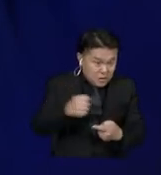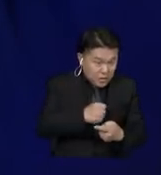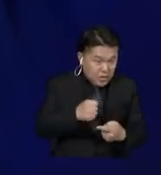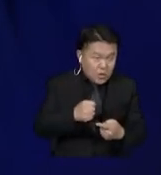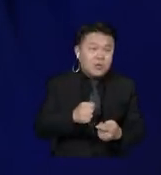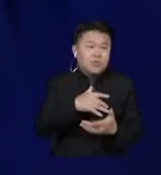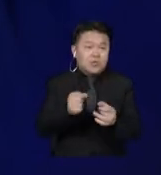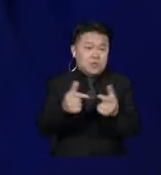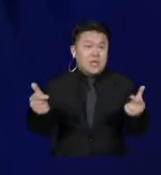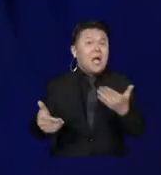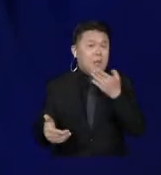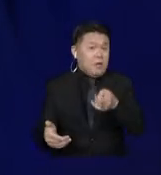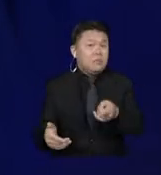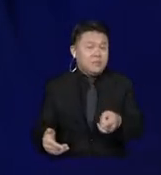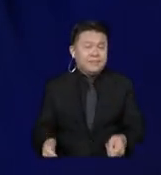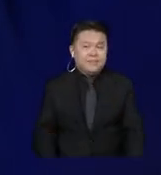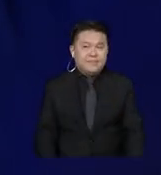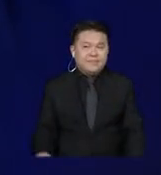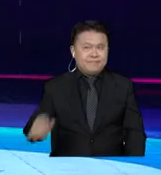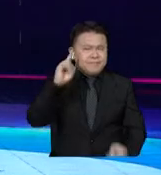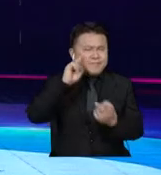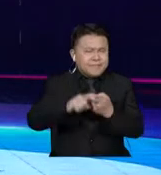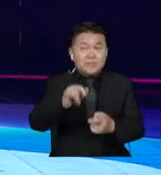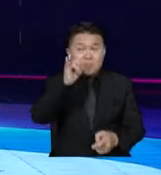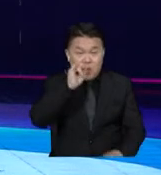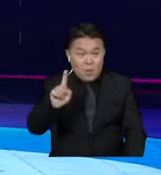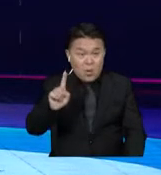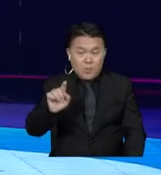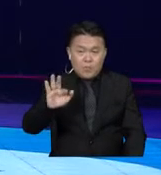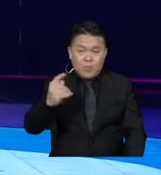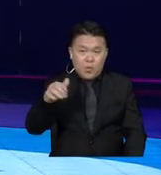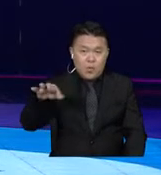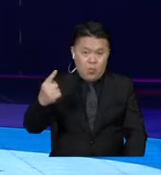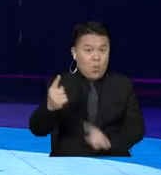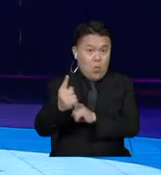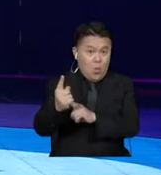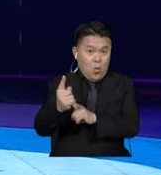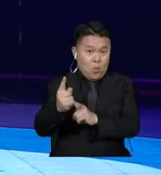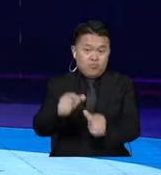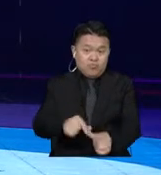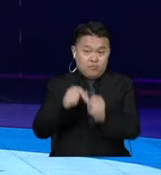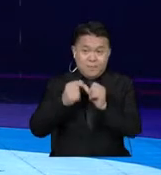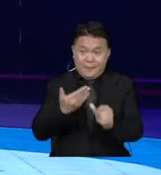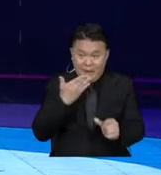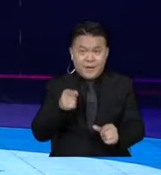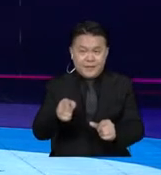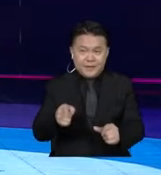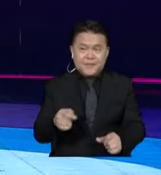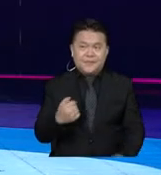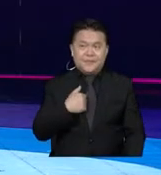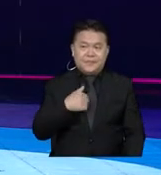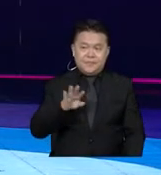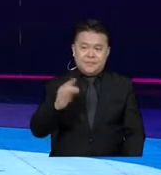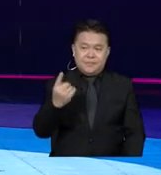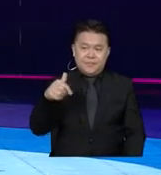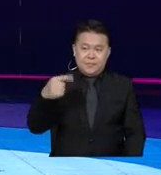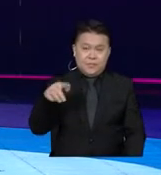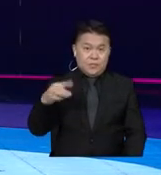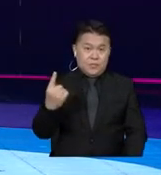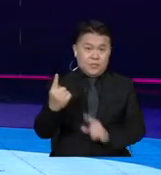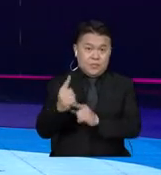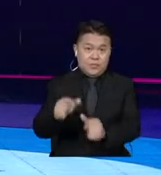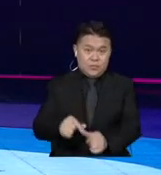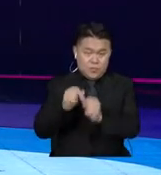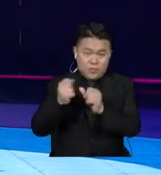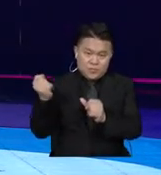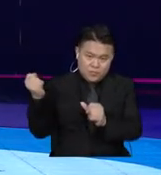they can be saved. I personally work with Lola Ya Bonobo, which is an organization that saves and rescues orphan